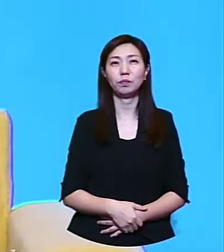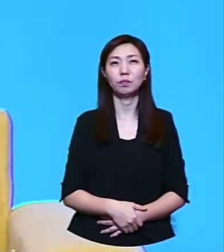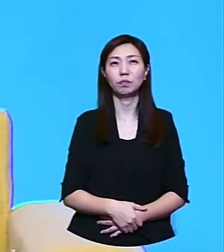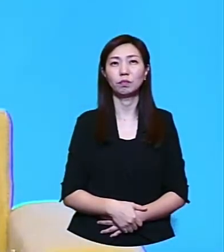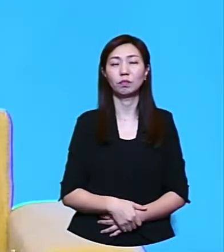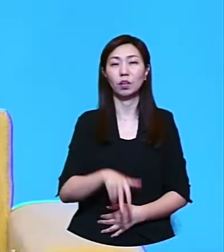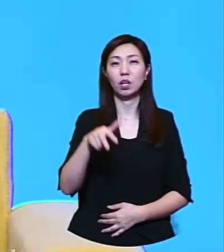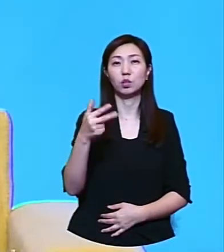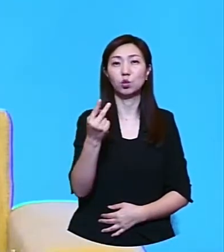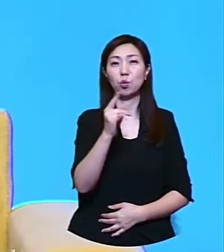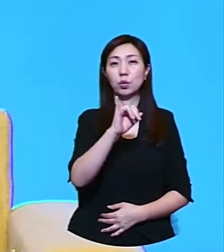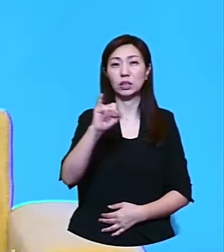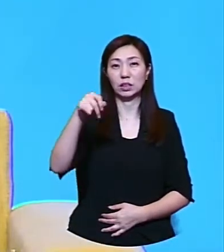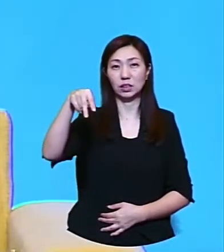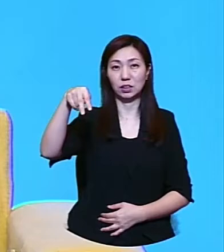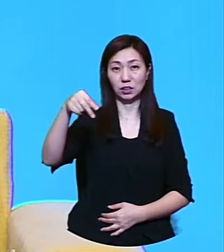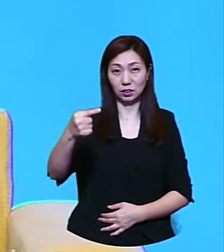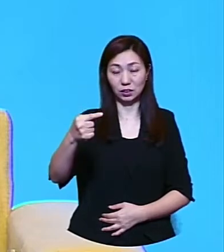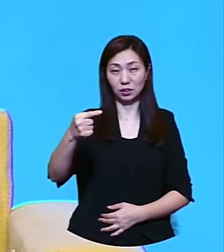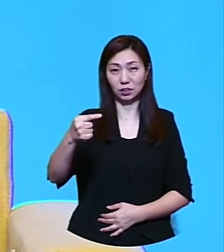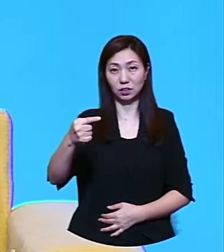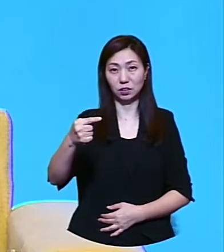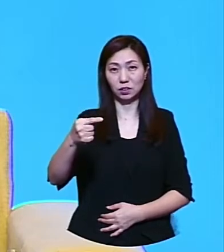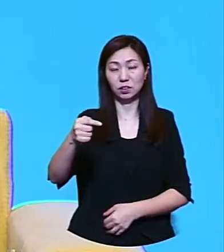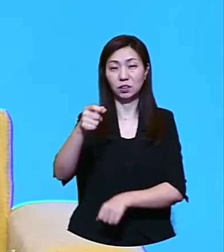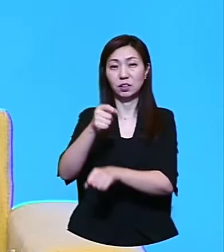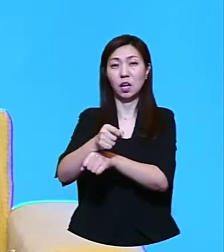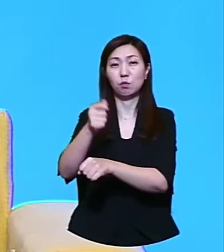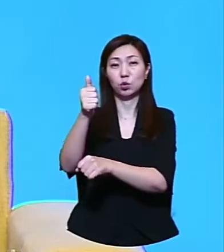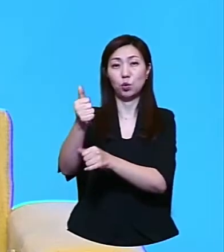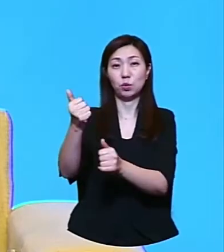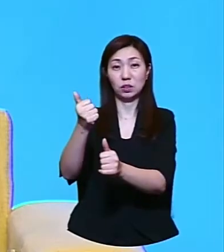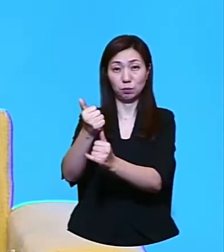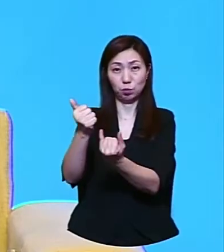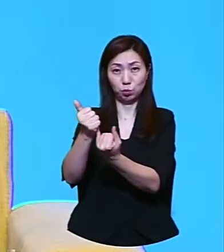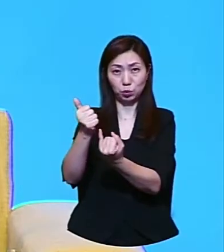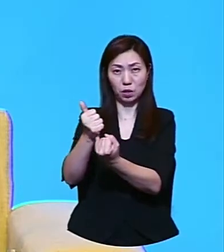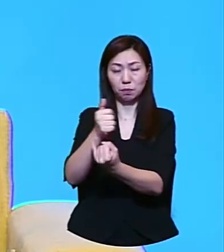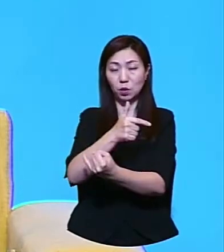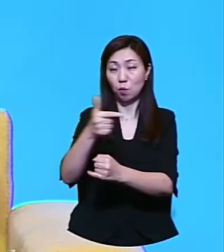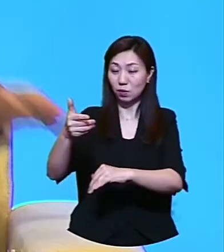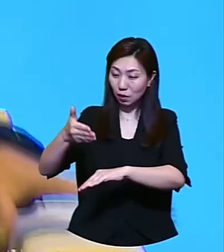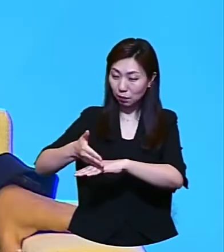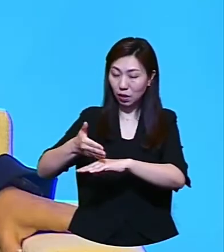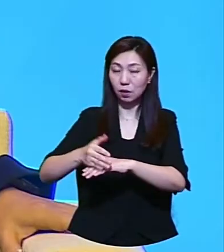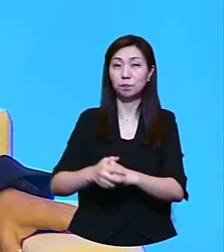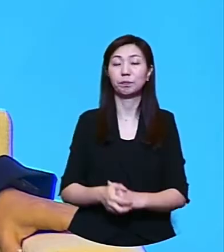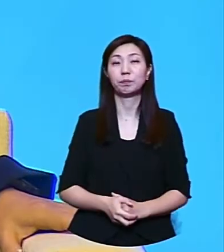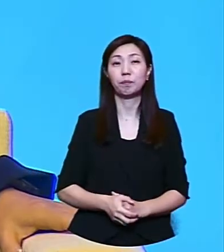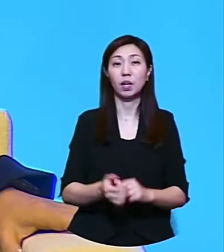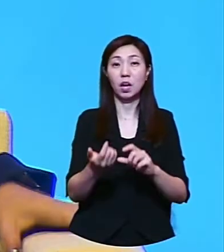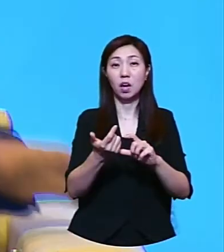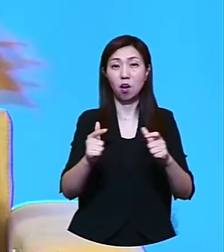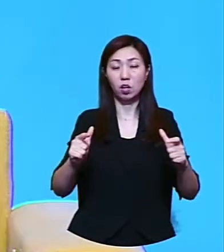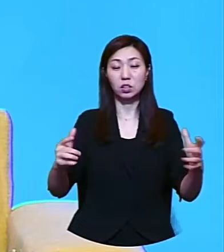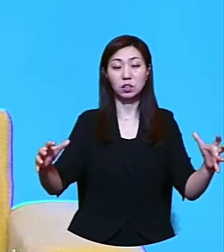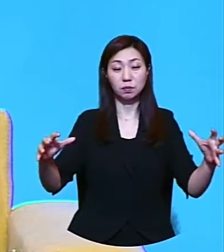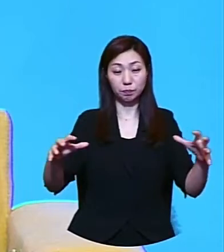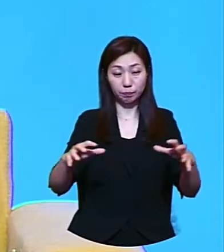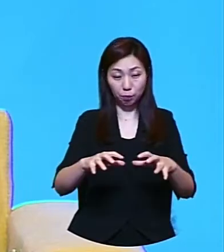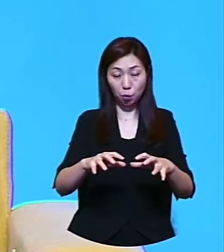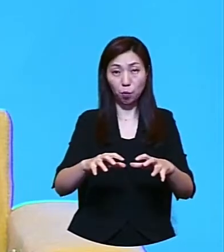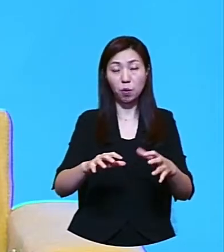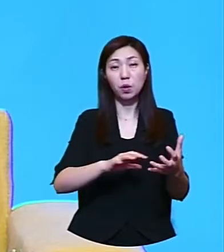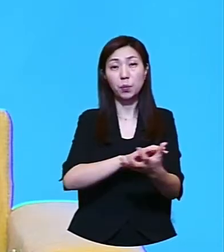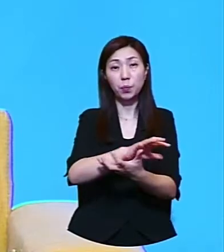me to bridge your blend financing. When I listened to Mr. Song at the end in